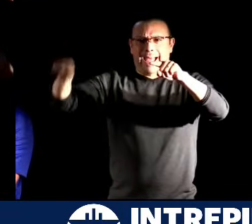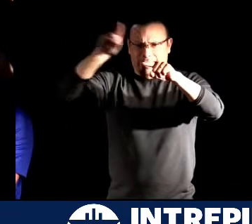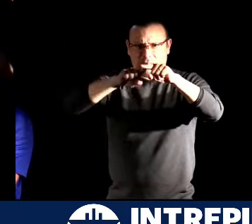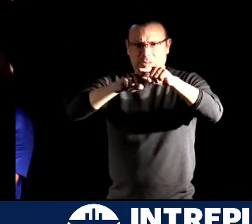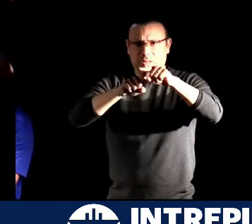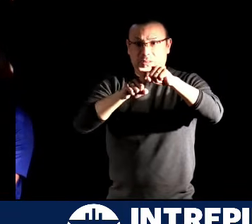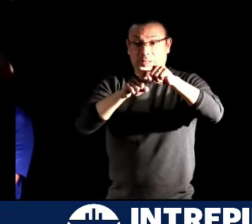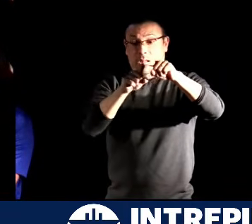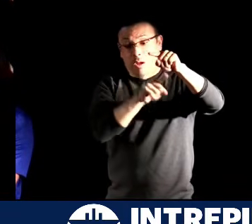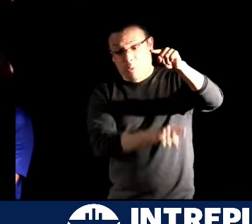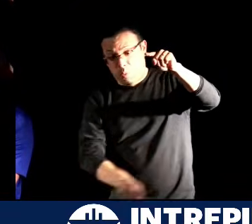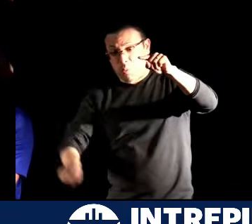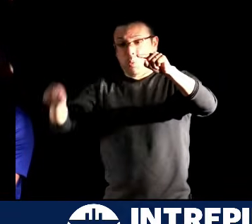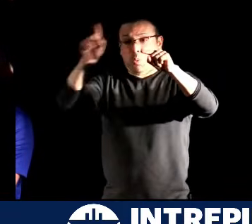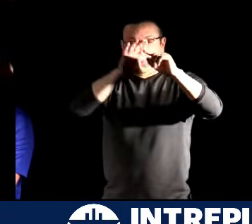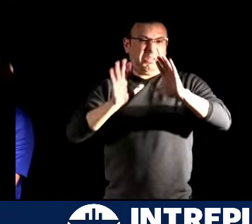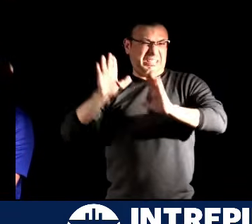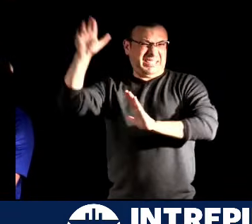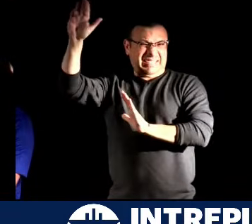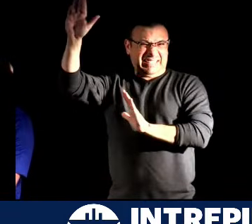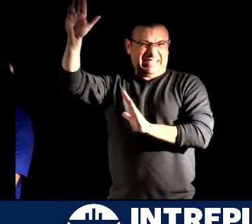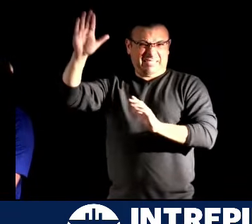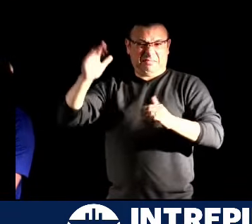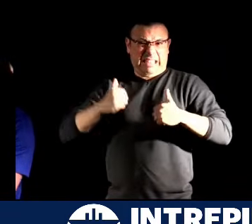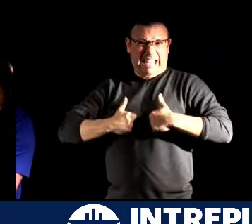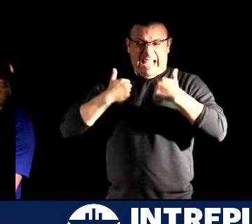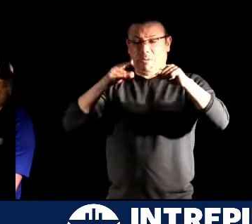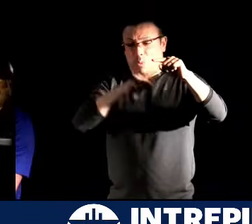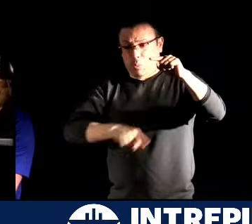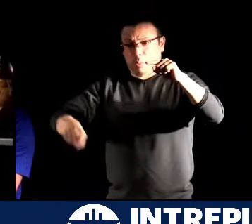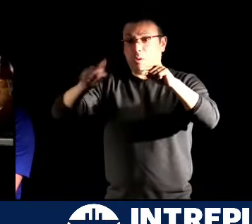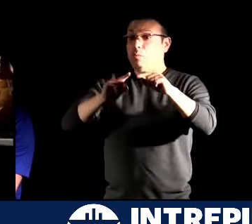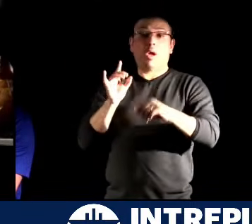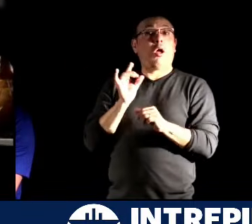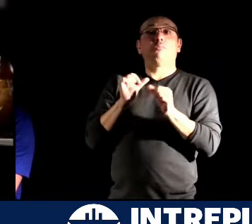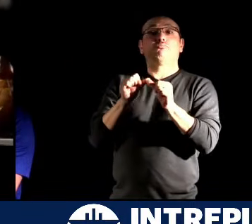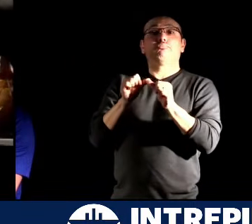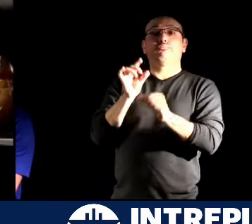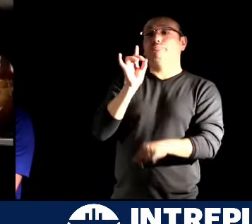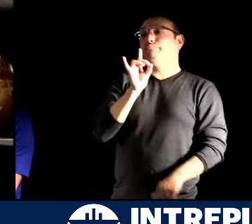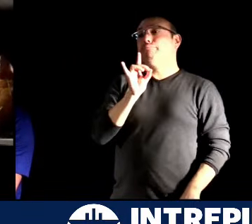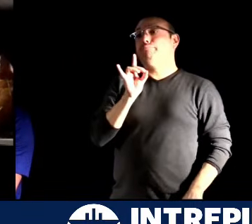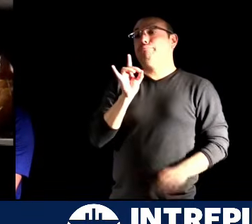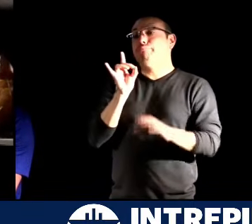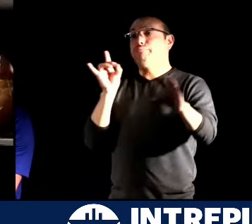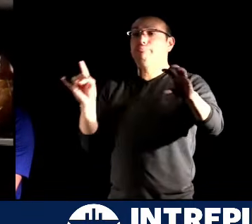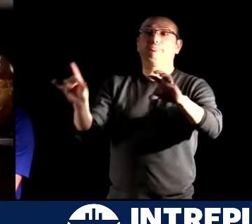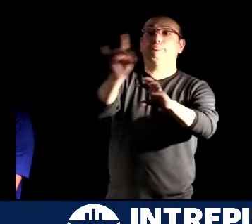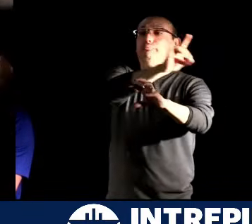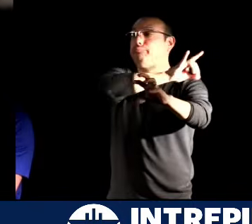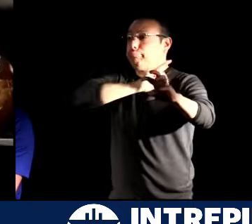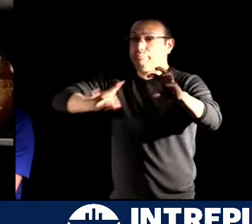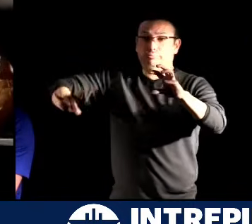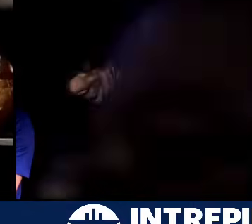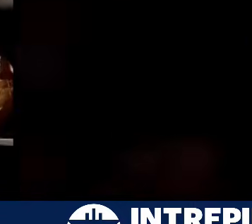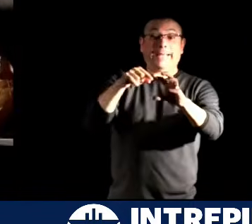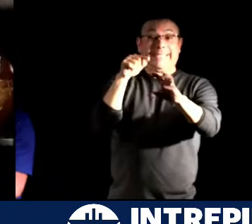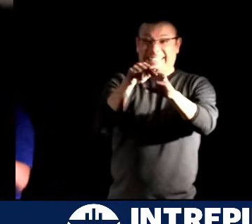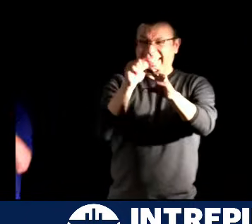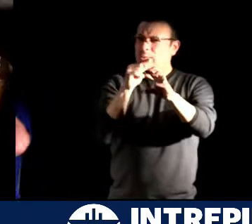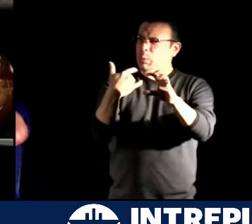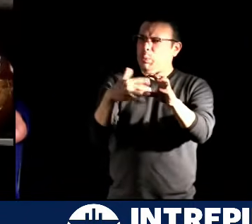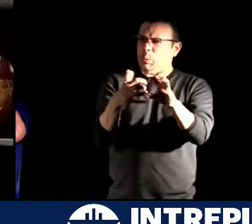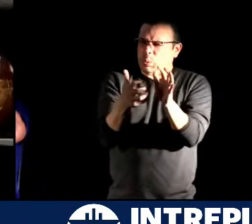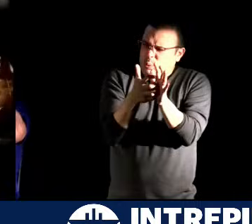going. Because, as I said at the beginning, the environment is extremely harsh, but still now, the spacecraft is really healthy.